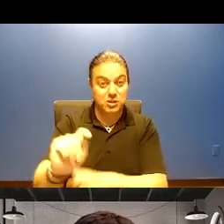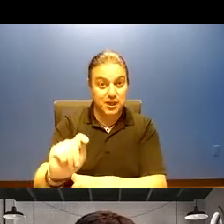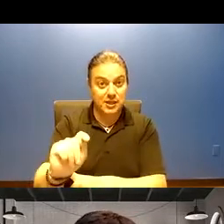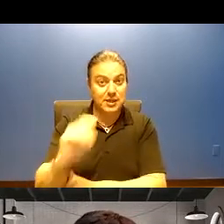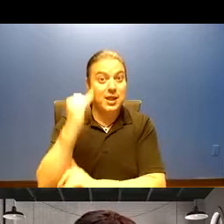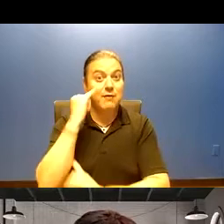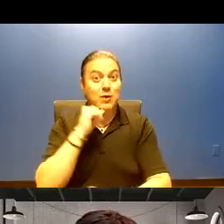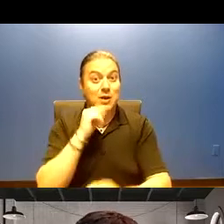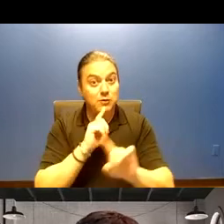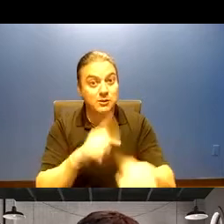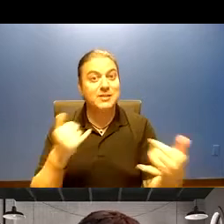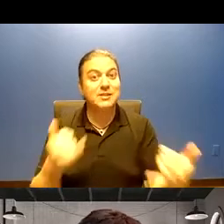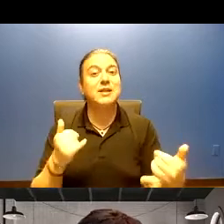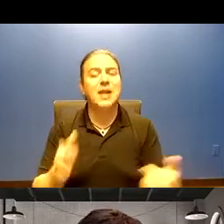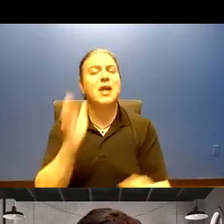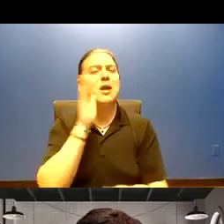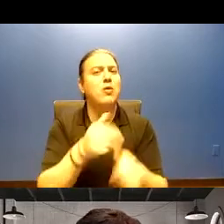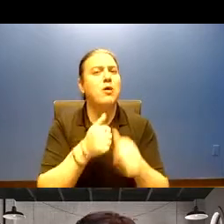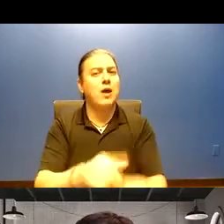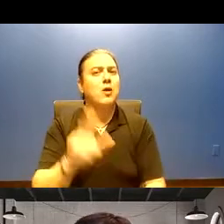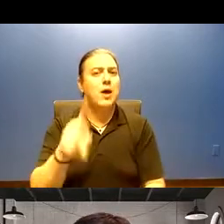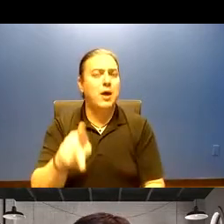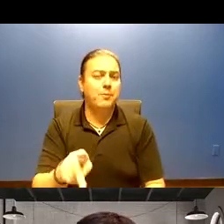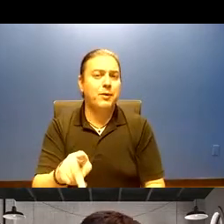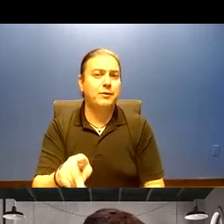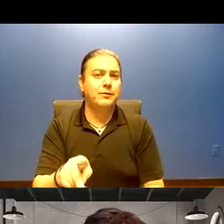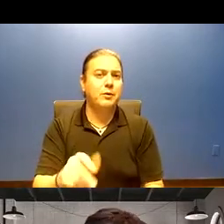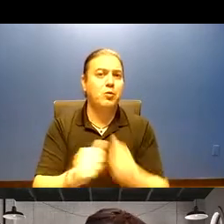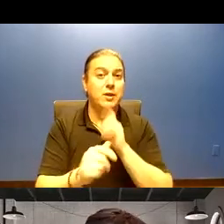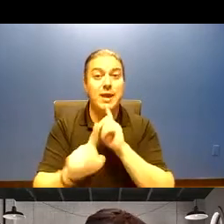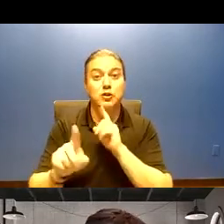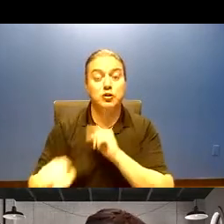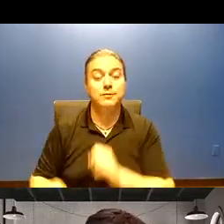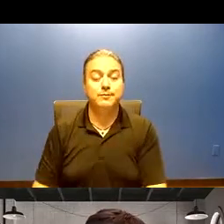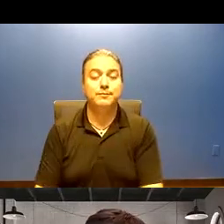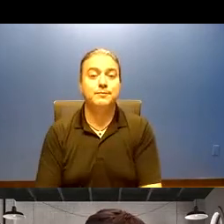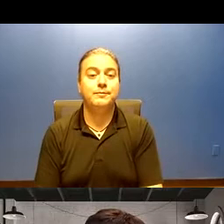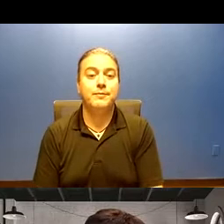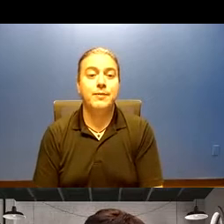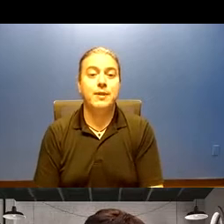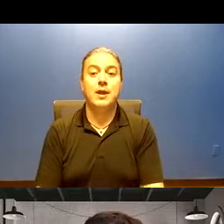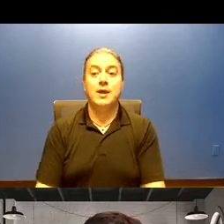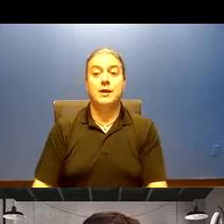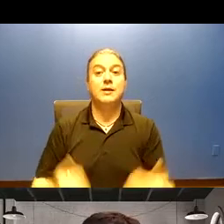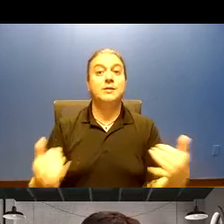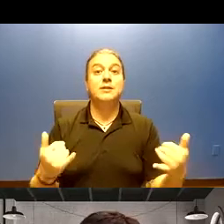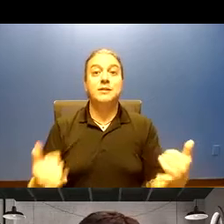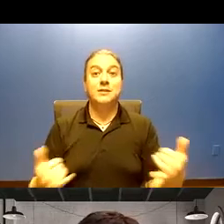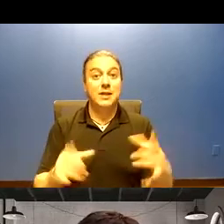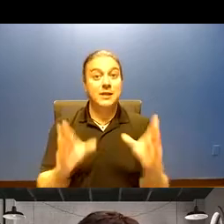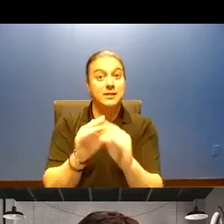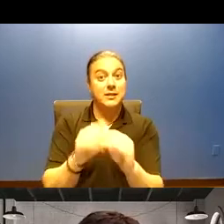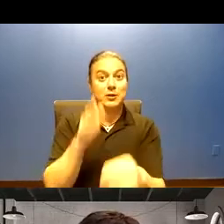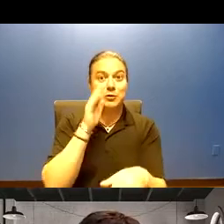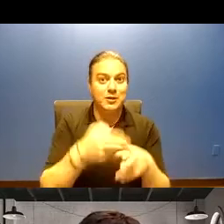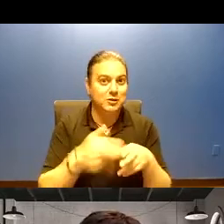and additional information to following today's session. Today's session is even shorter than we thought it would be because of